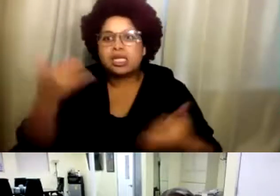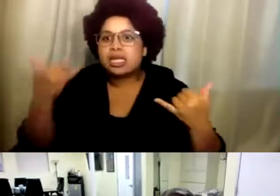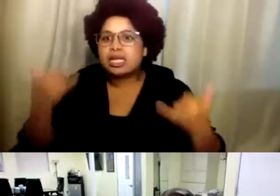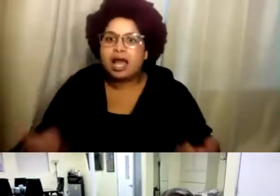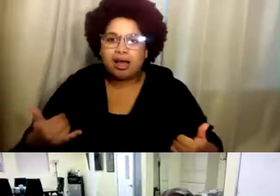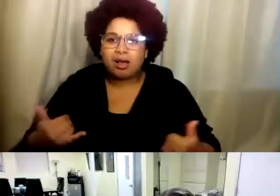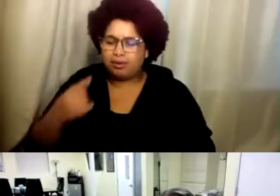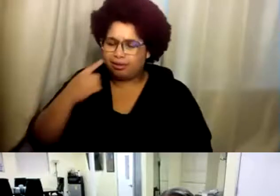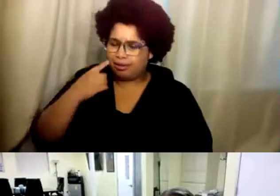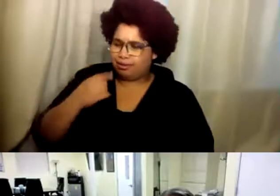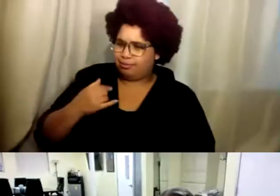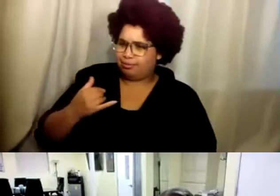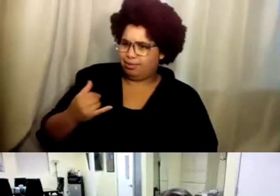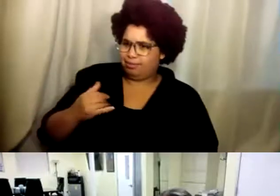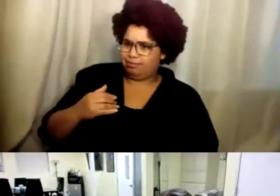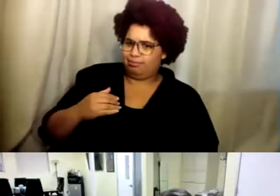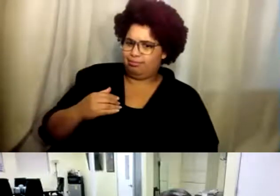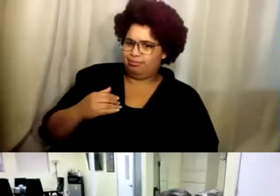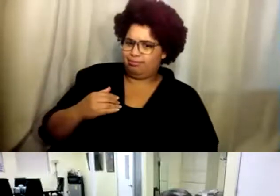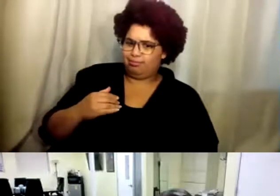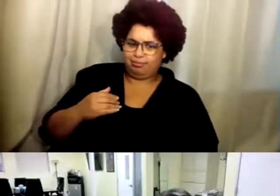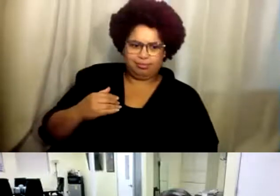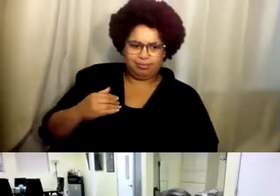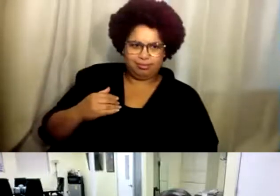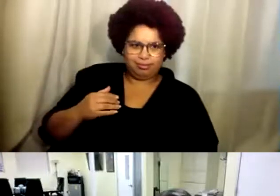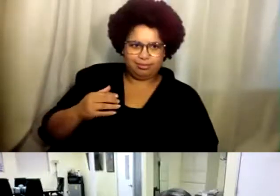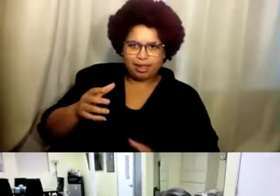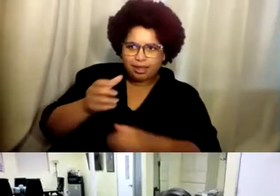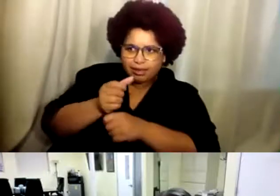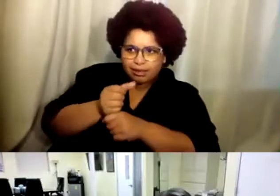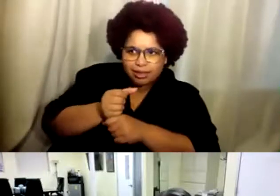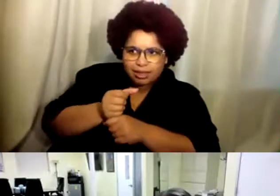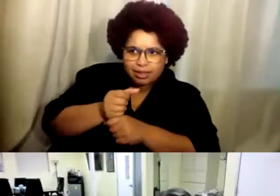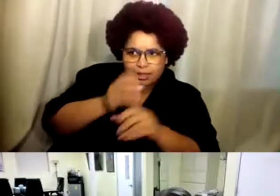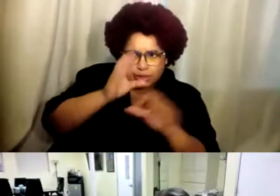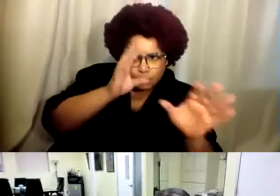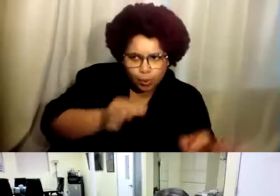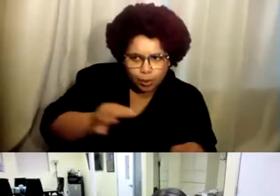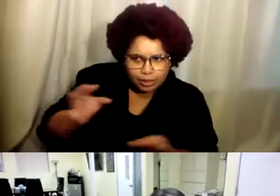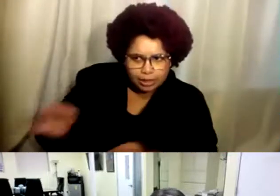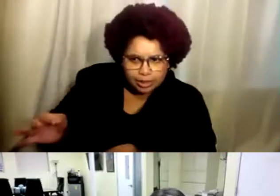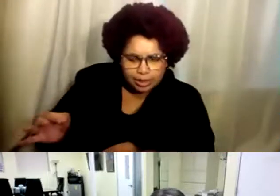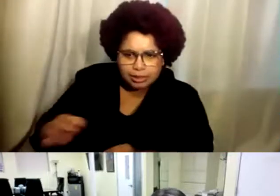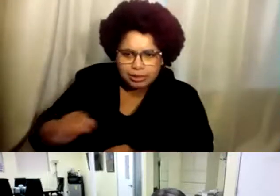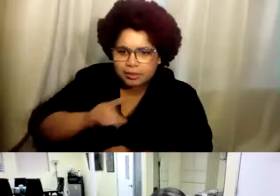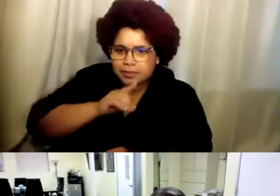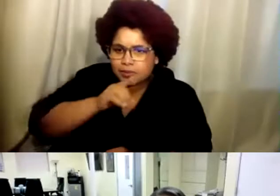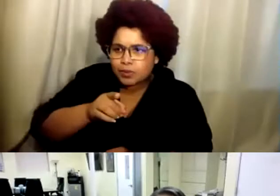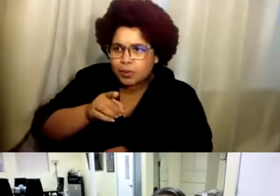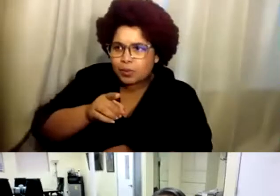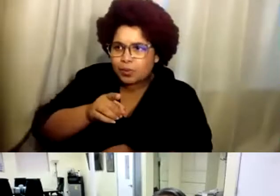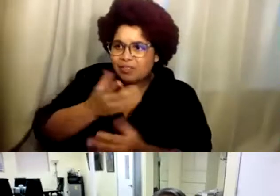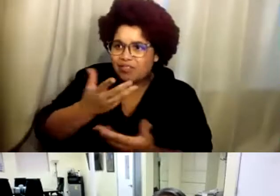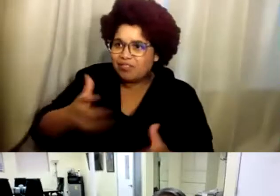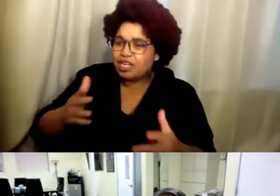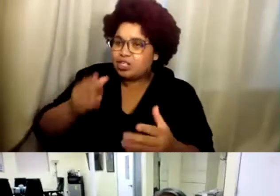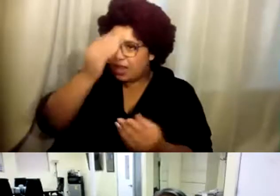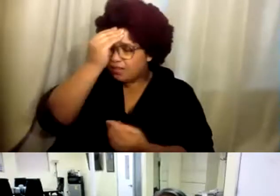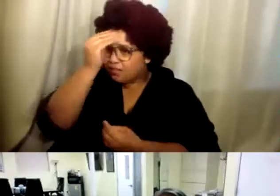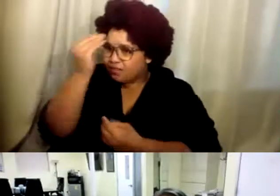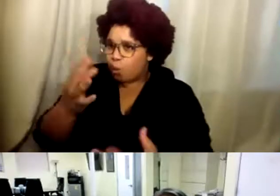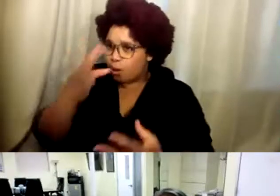And I thought, oh my gosh, do they get a choice? Are we going to make sure that we've done informed decision making,